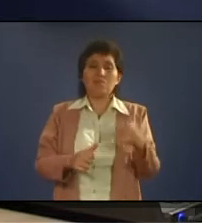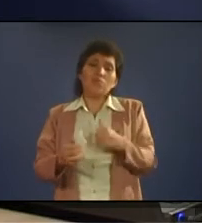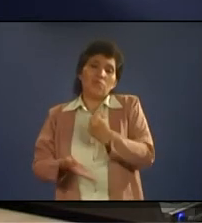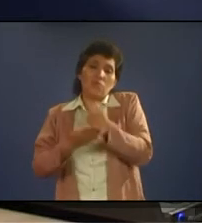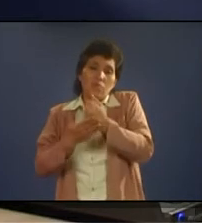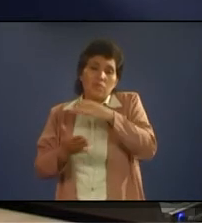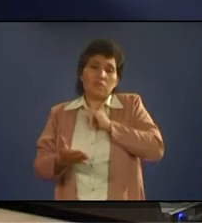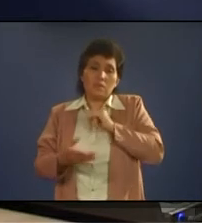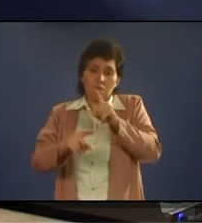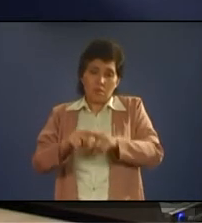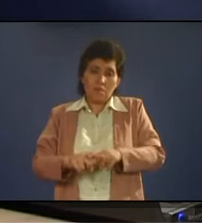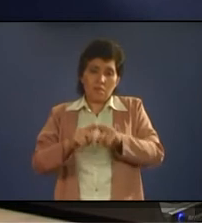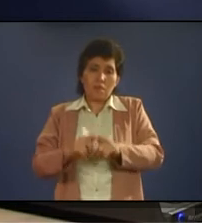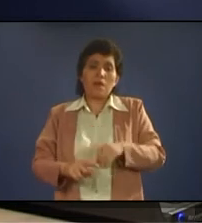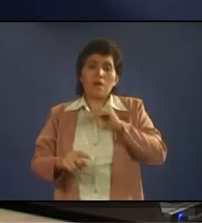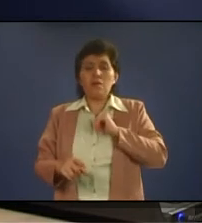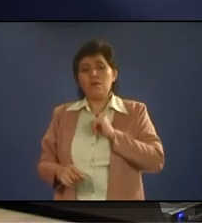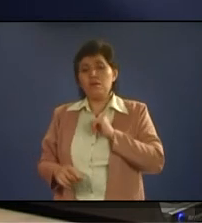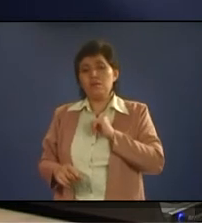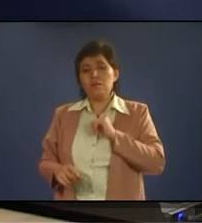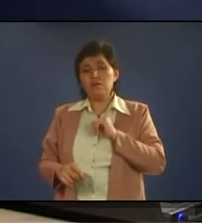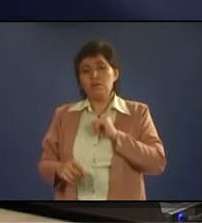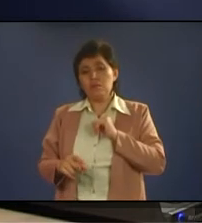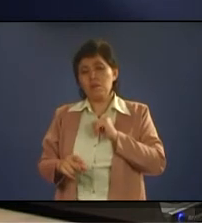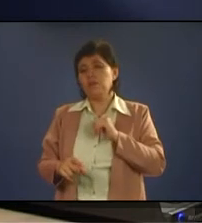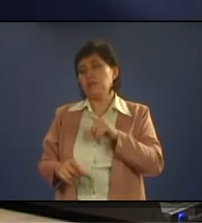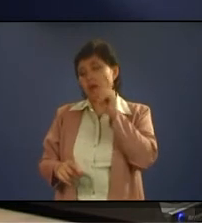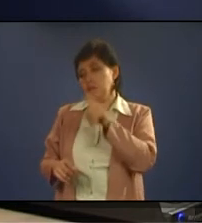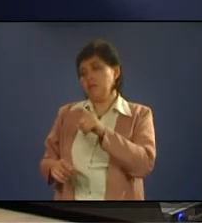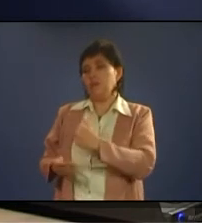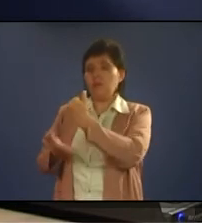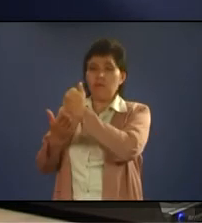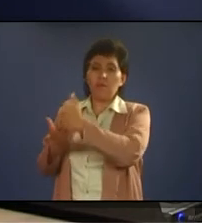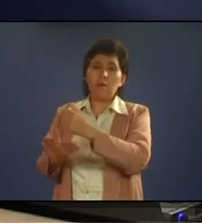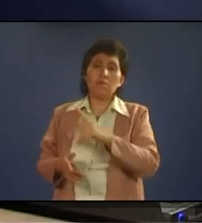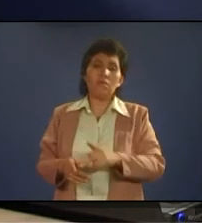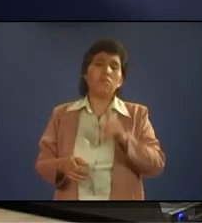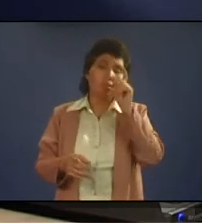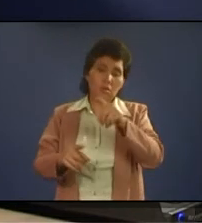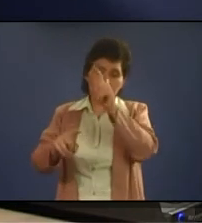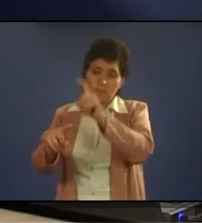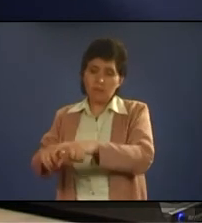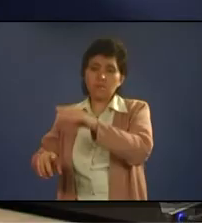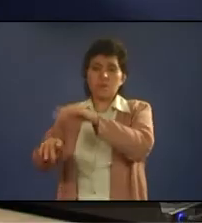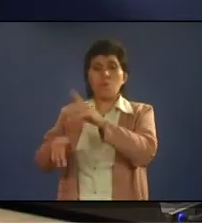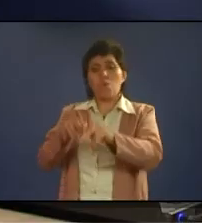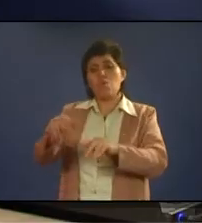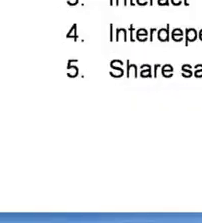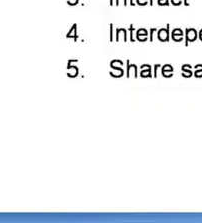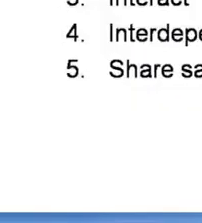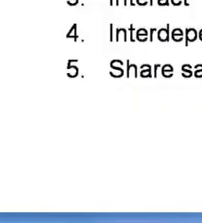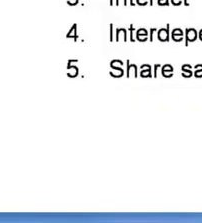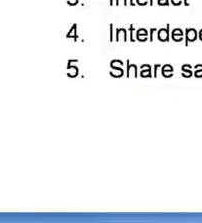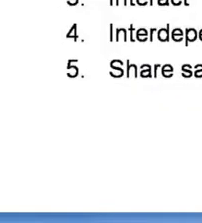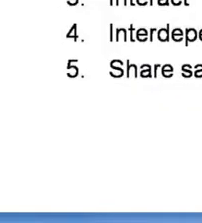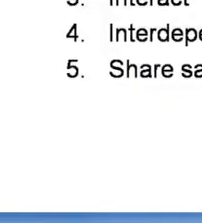means that I need your help and also you need my help. Meaning we depend on each other to form this group